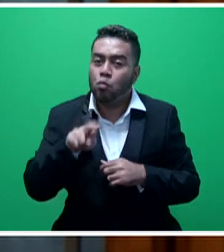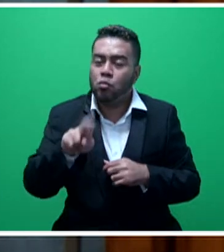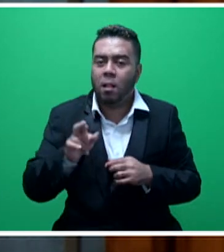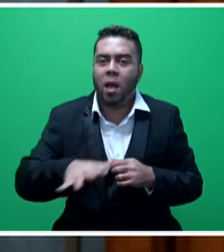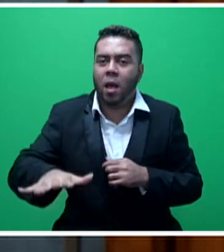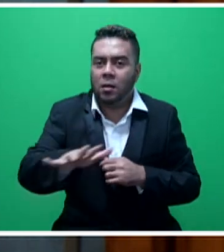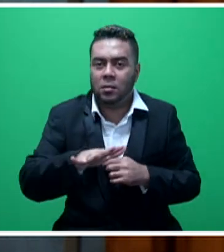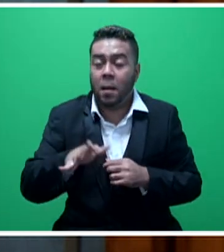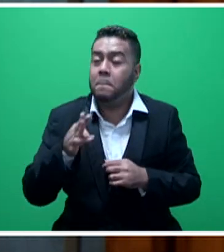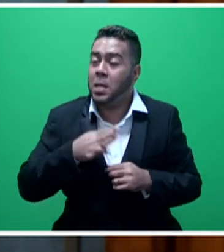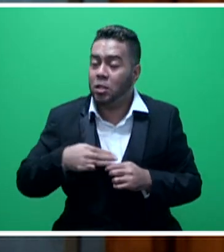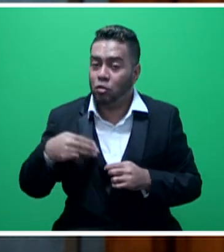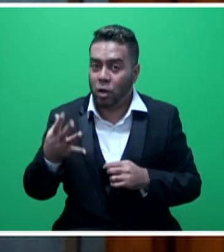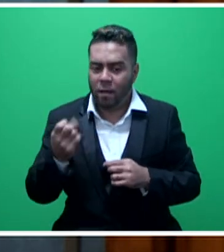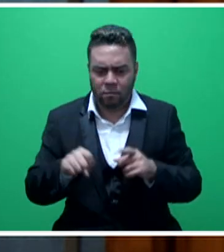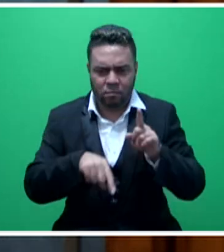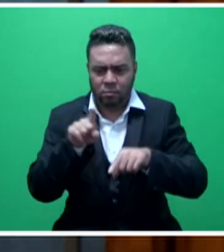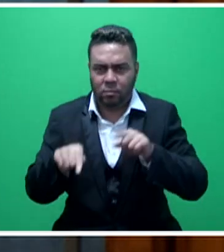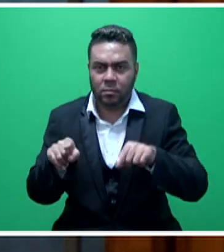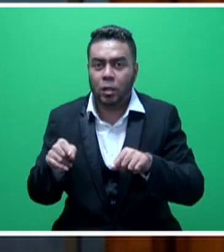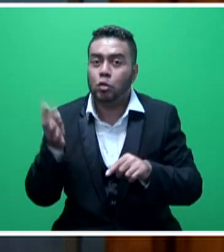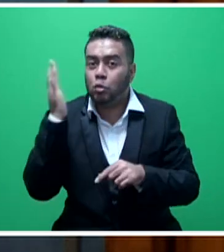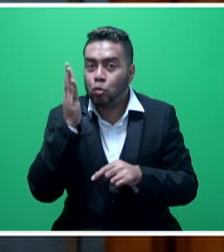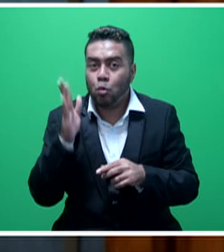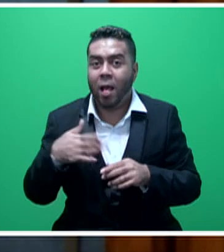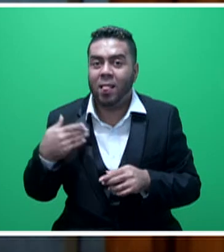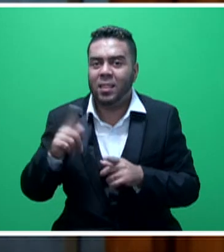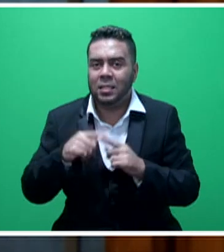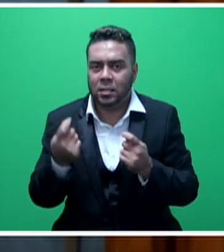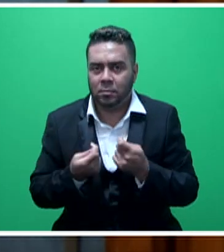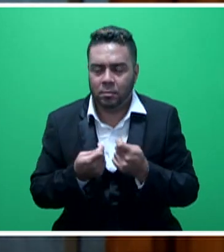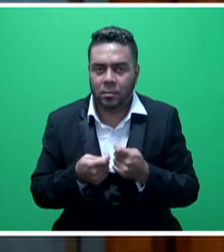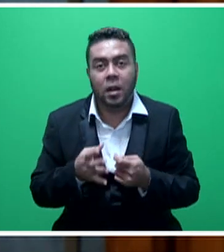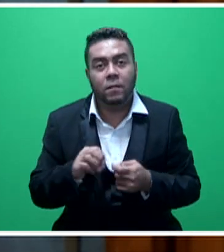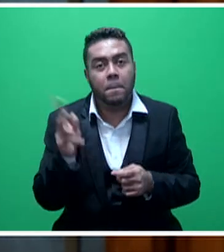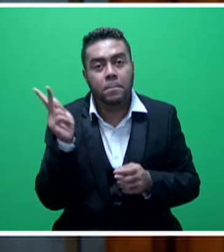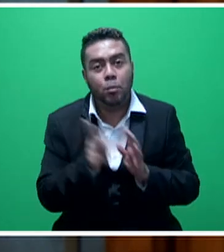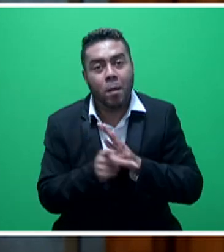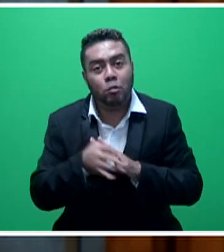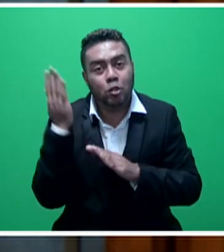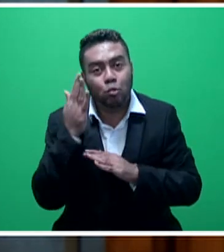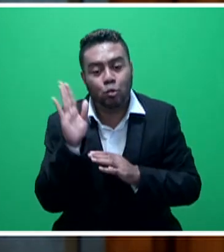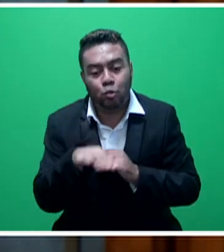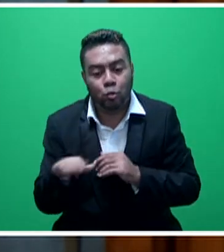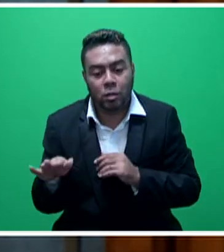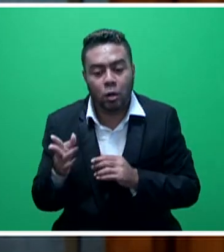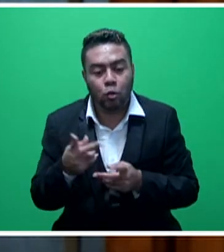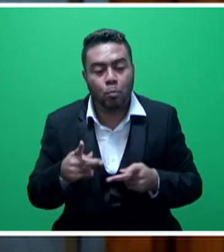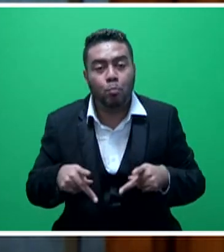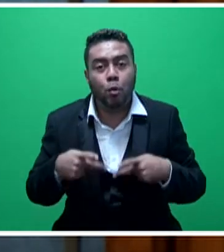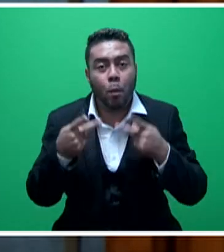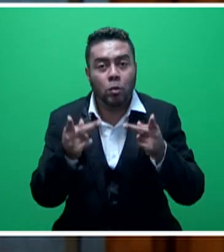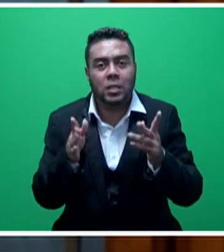The Ministry has multidisciplinary school health teams that conduct screening for primary school children to promote healthy